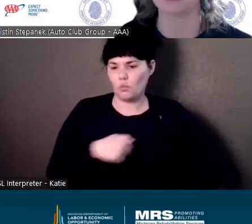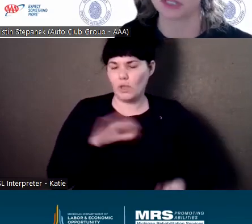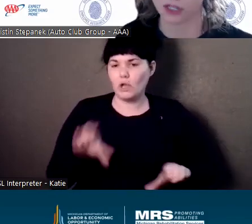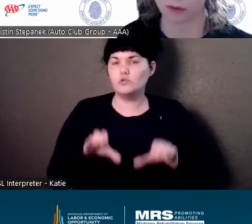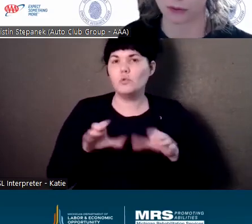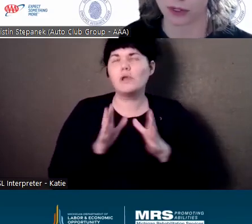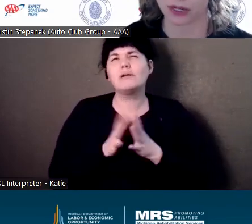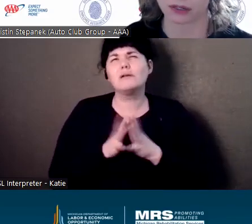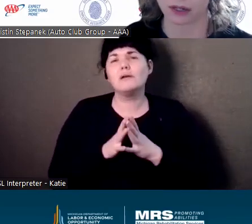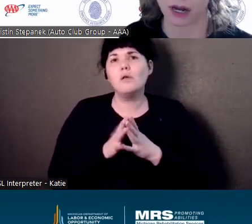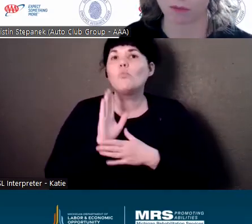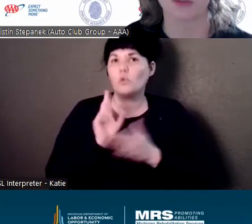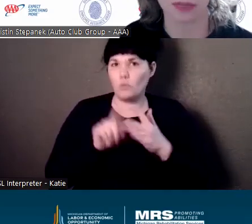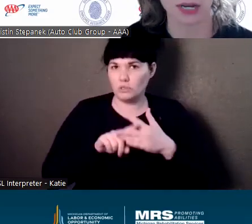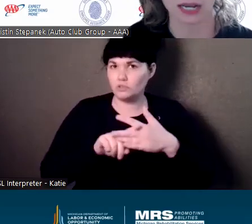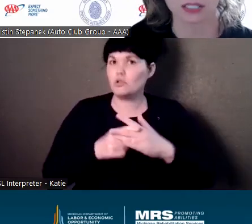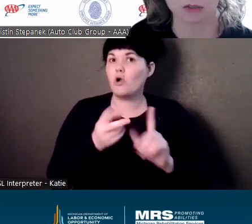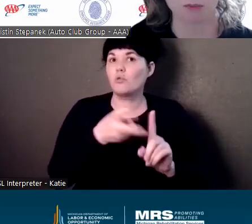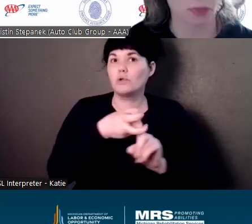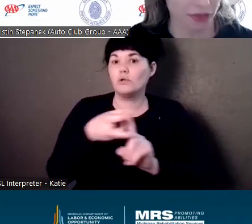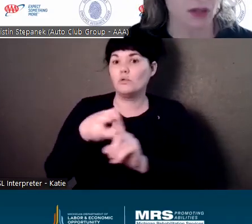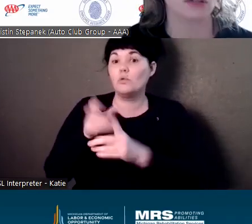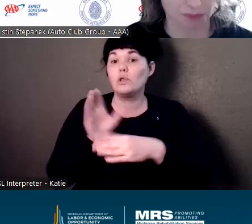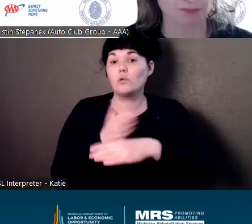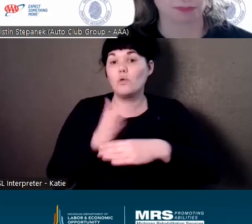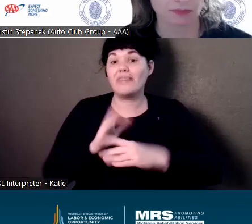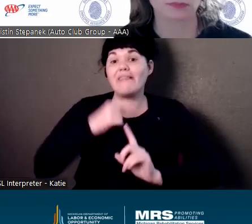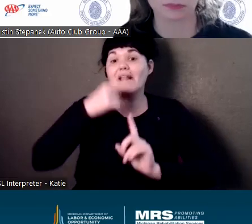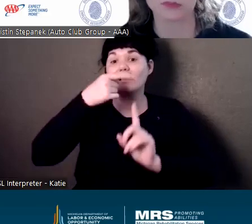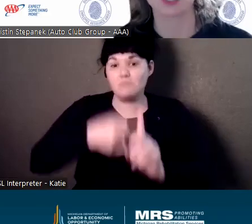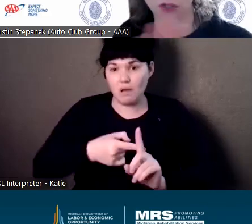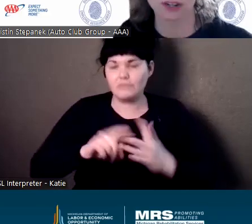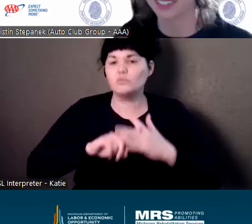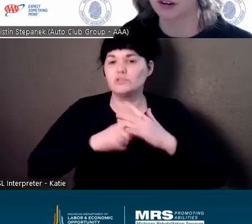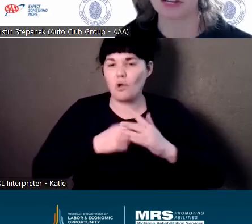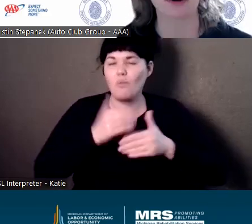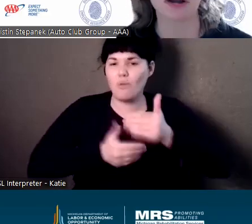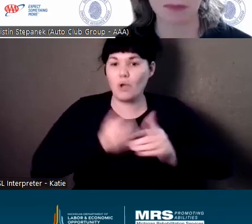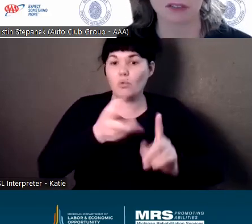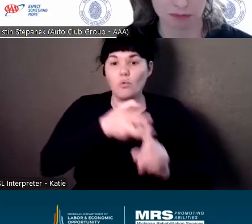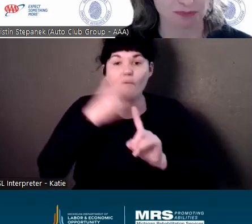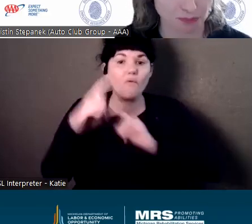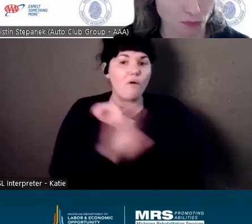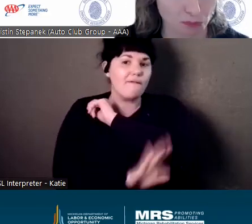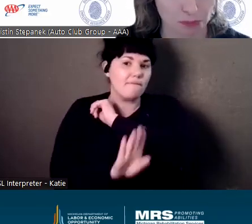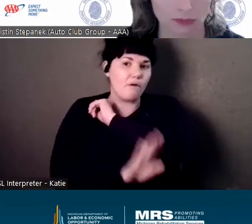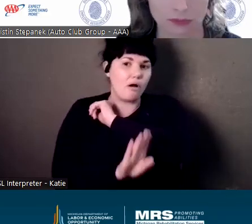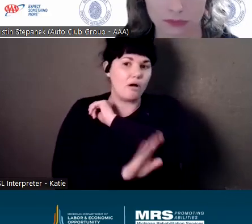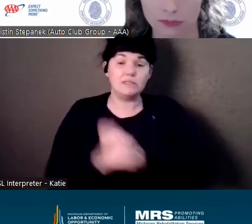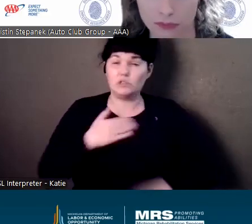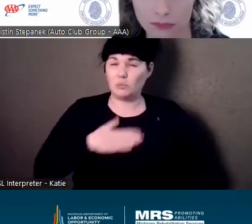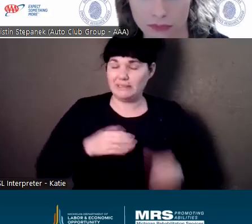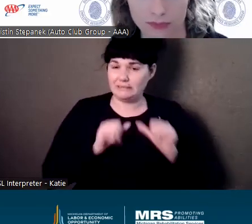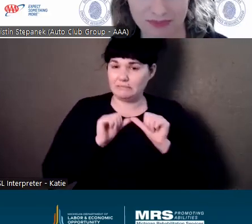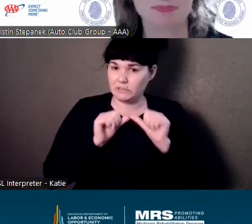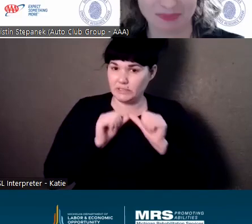we will start recruiting within the next month. So look, keep your eye peeled. So and then I have a